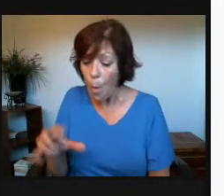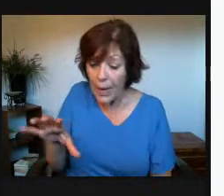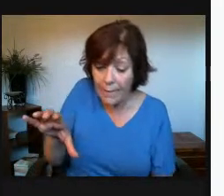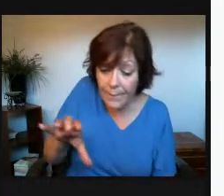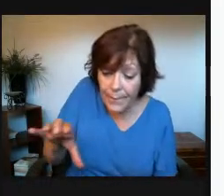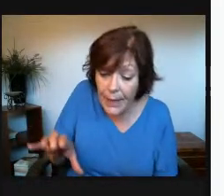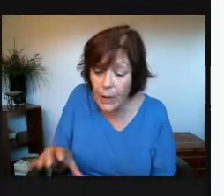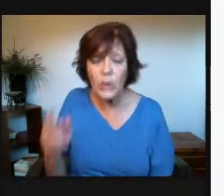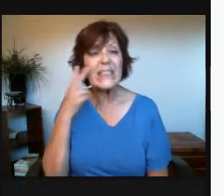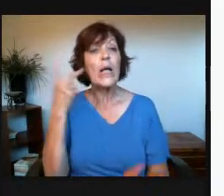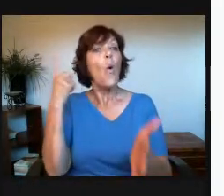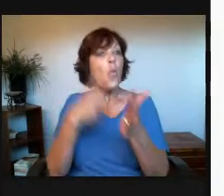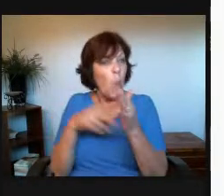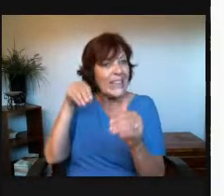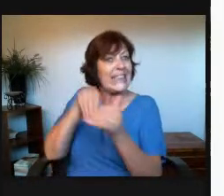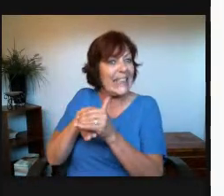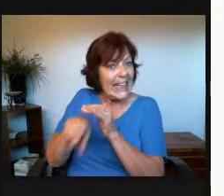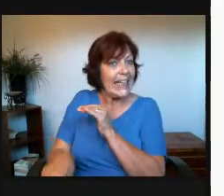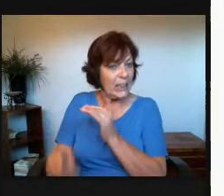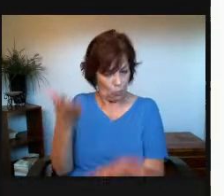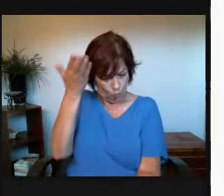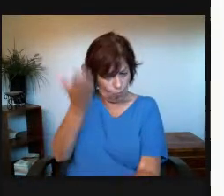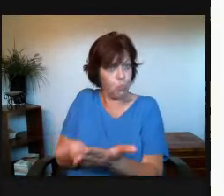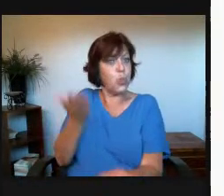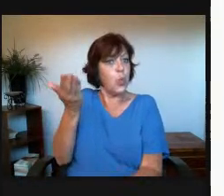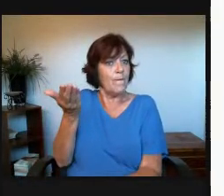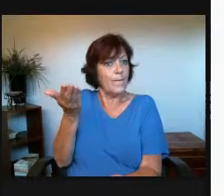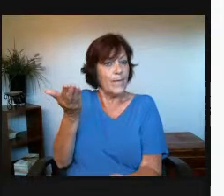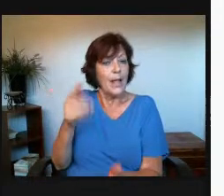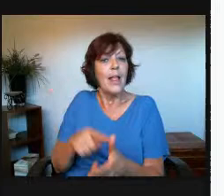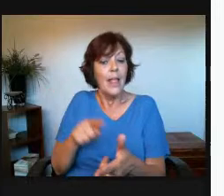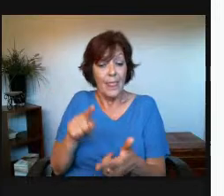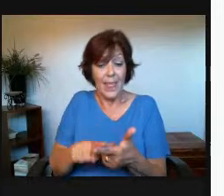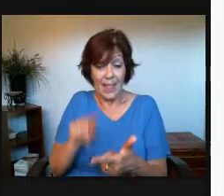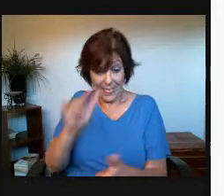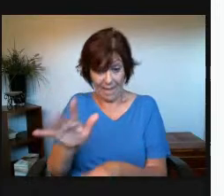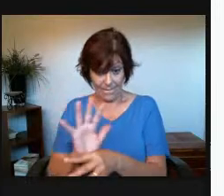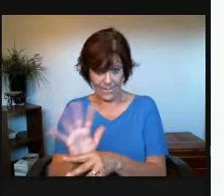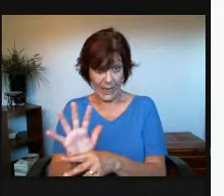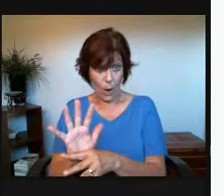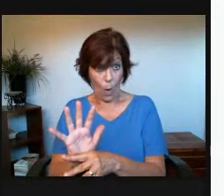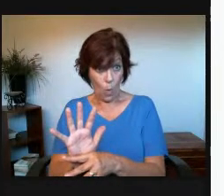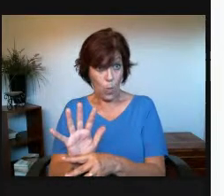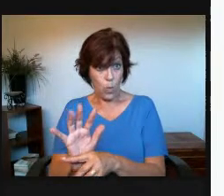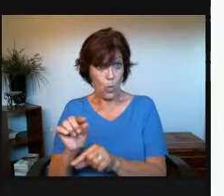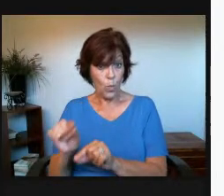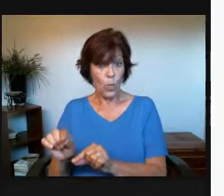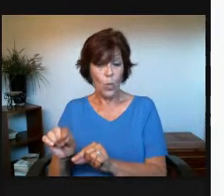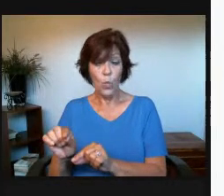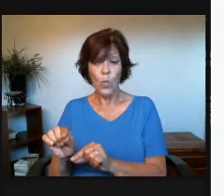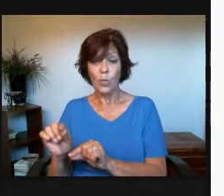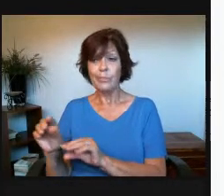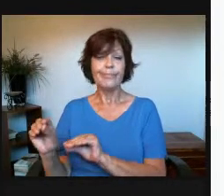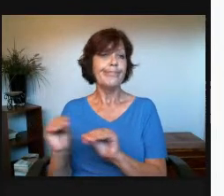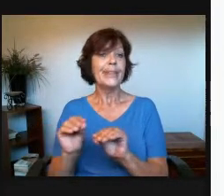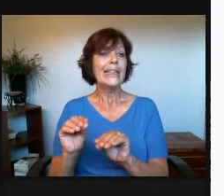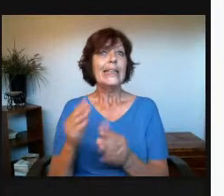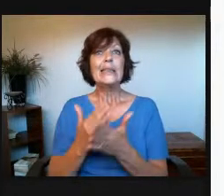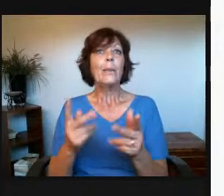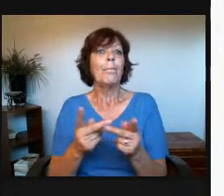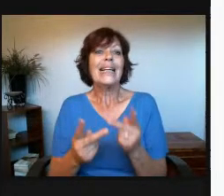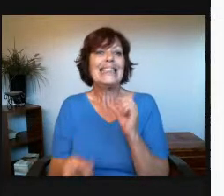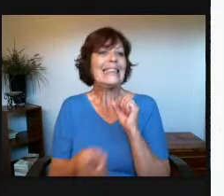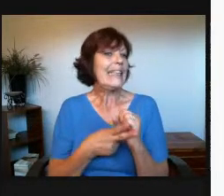drawers so the contents can be seen. And then you want to put that video someplace safe, like in your